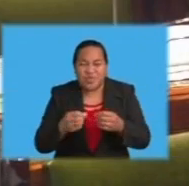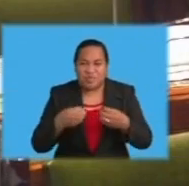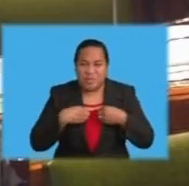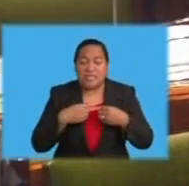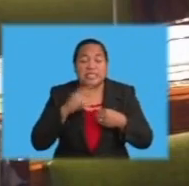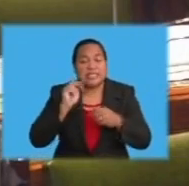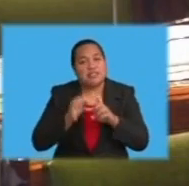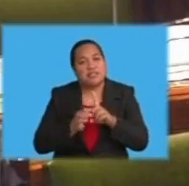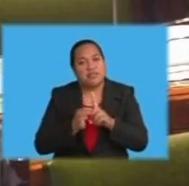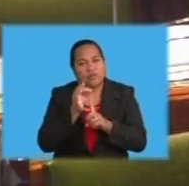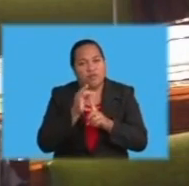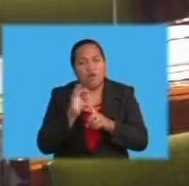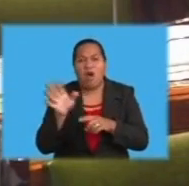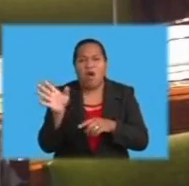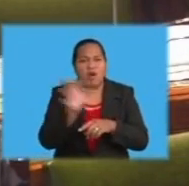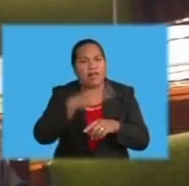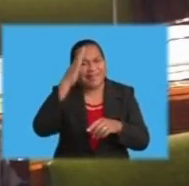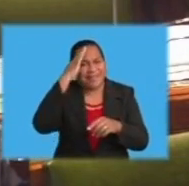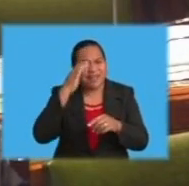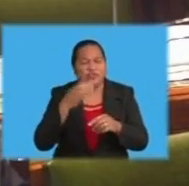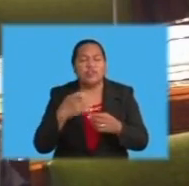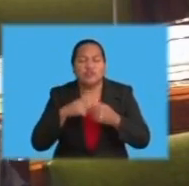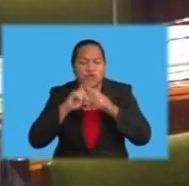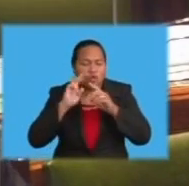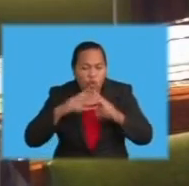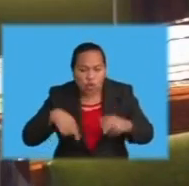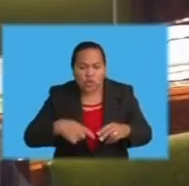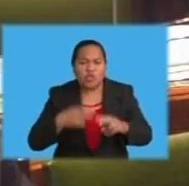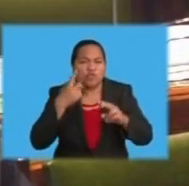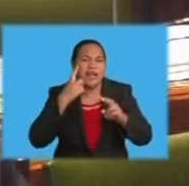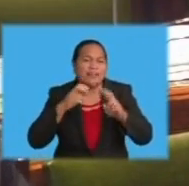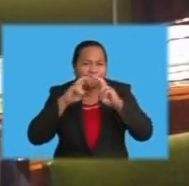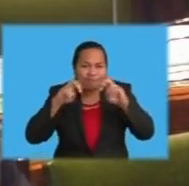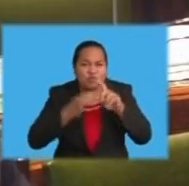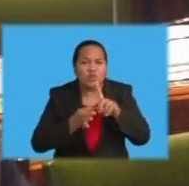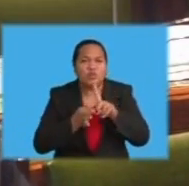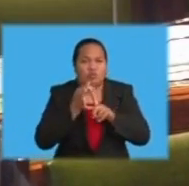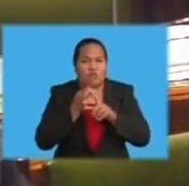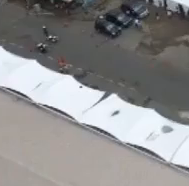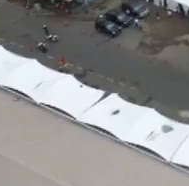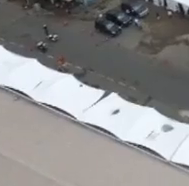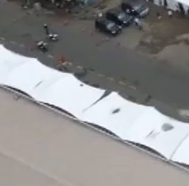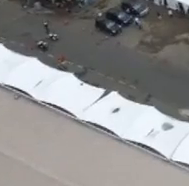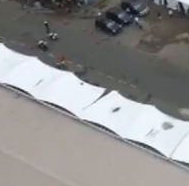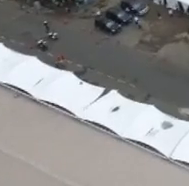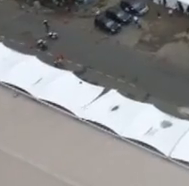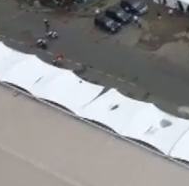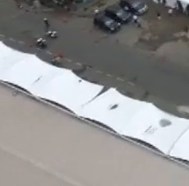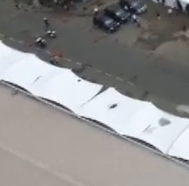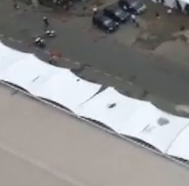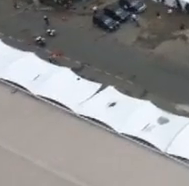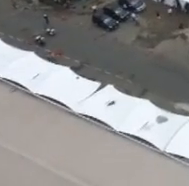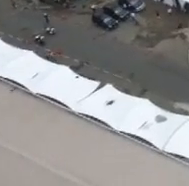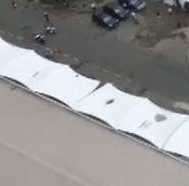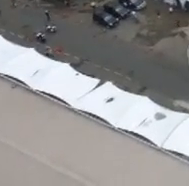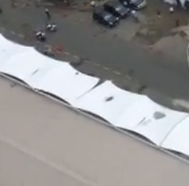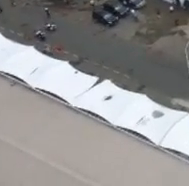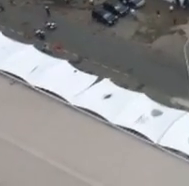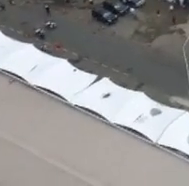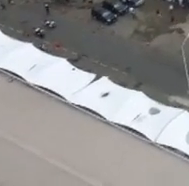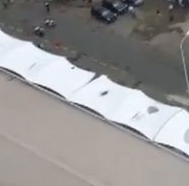I think every country in the world continuously seeks to improve the ease of doing business. Of course, we have a much bigger task ahead of